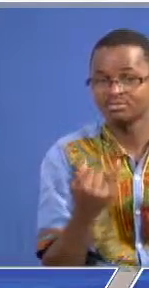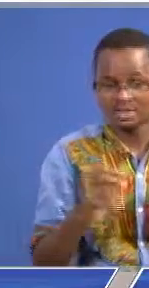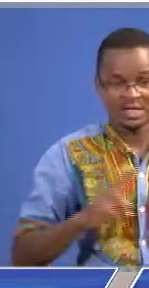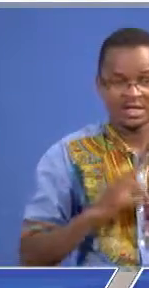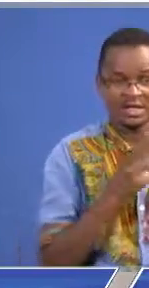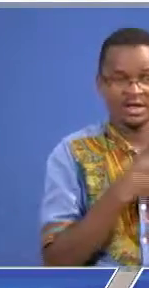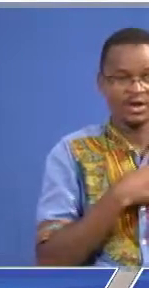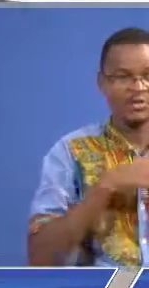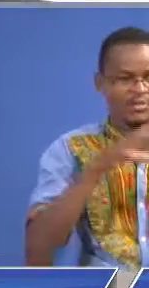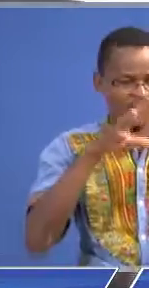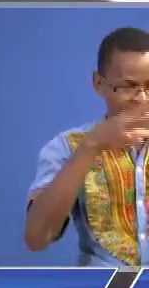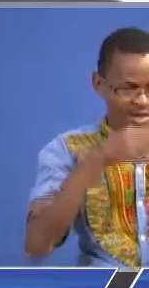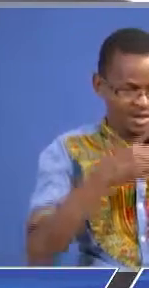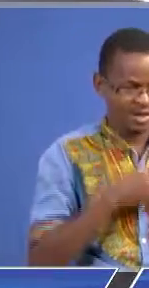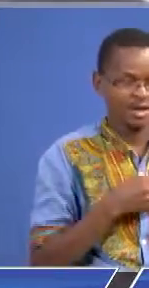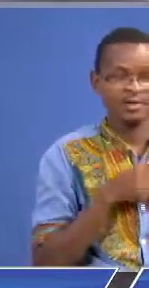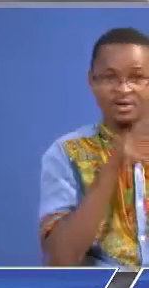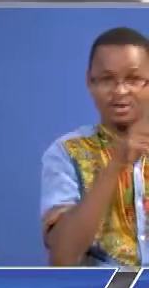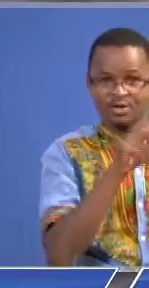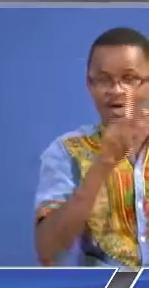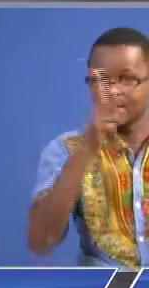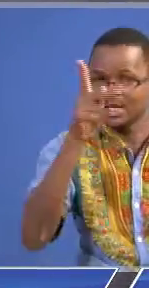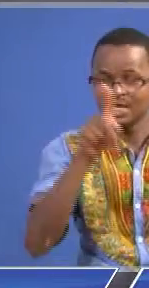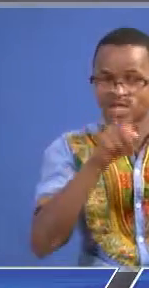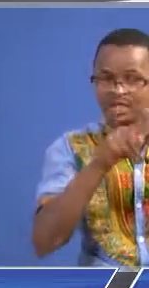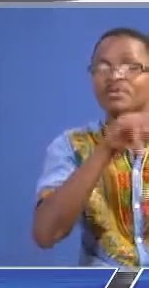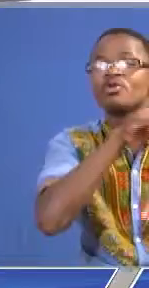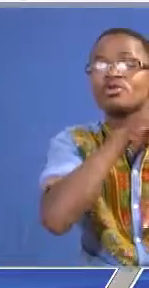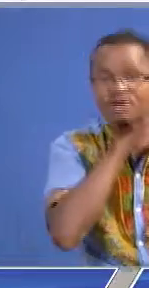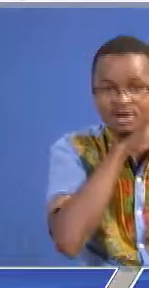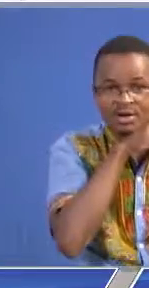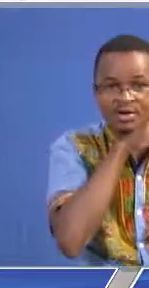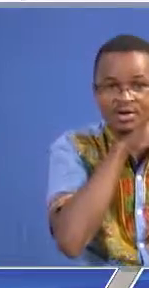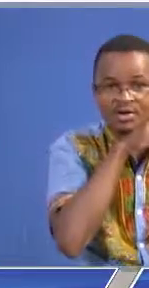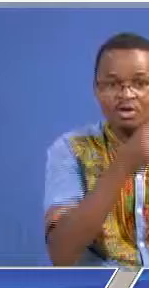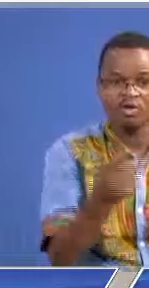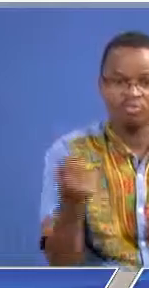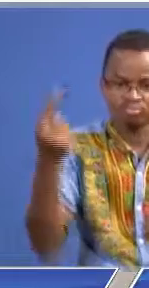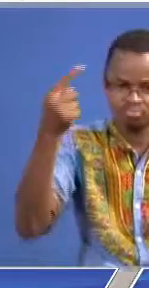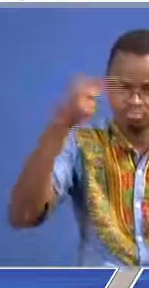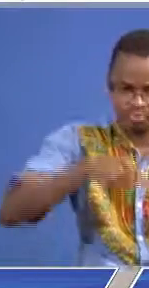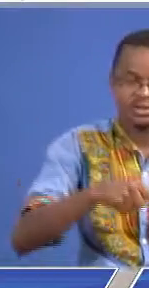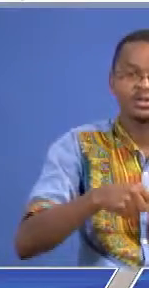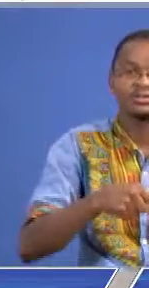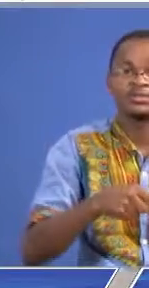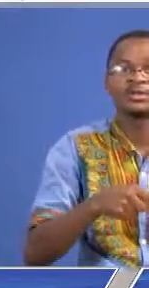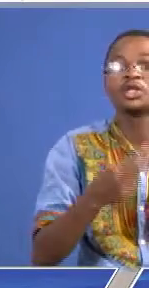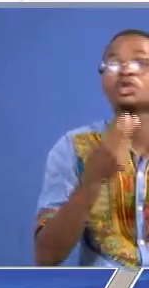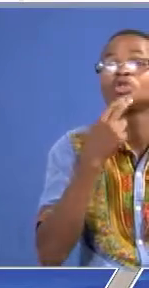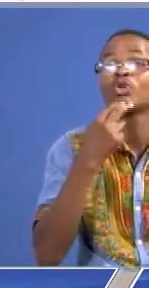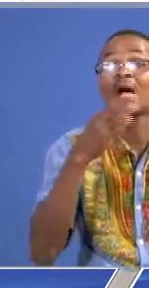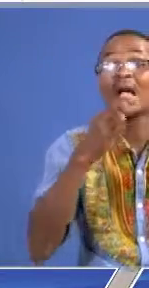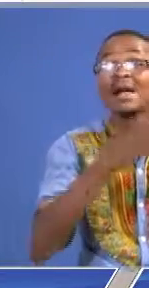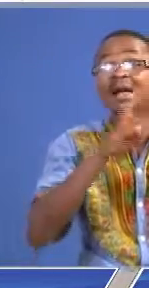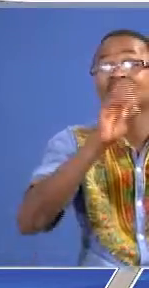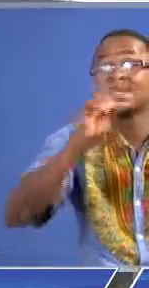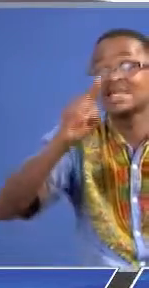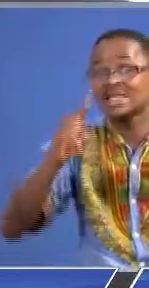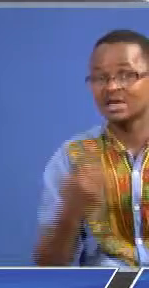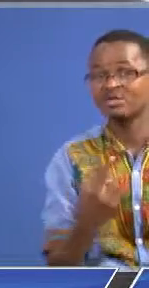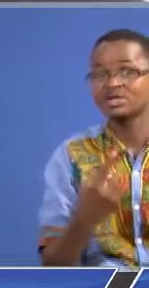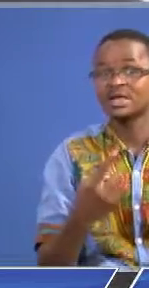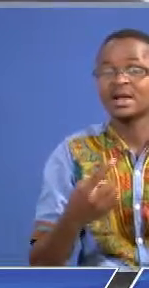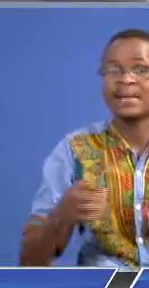sisi tumekubaliana na yeye, serikali ya Kenya na Uganda, yeye kuingiza sukari 90,000 metric